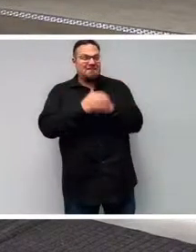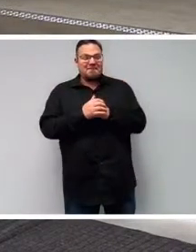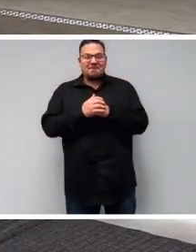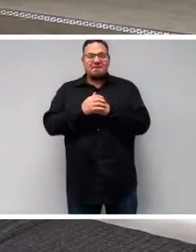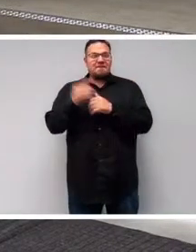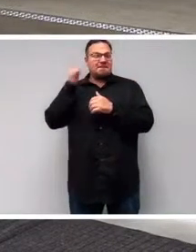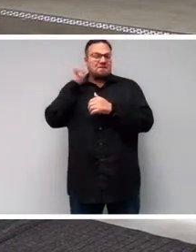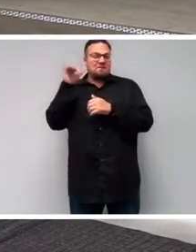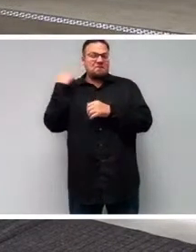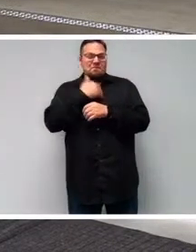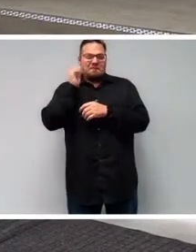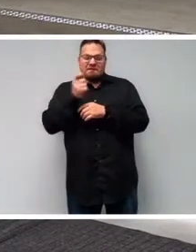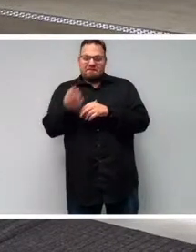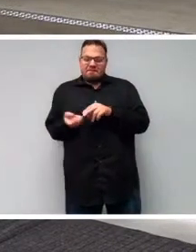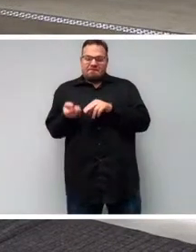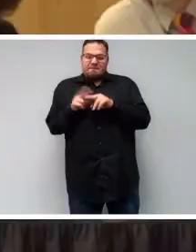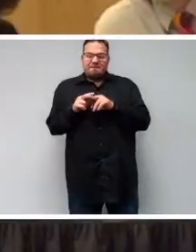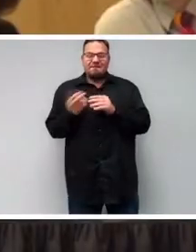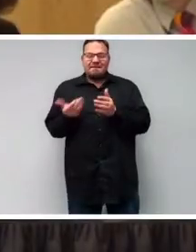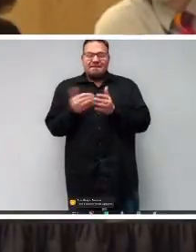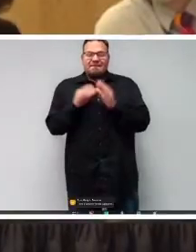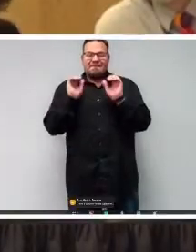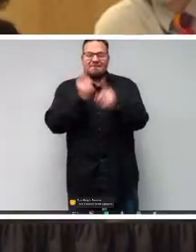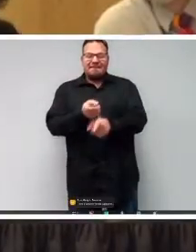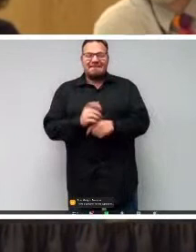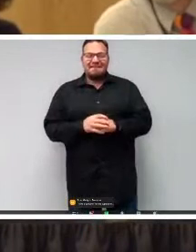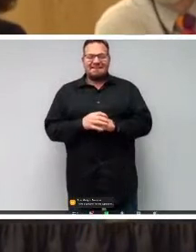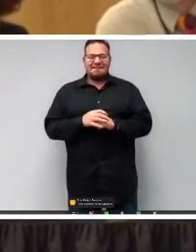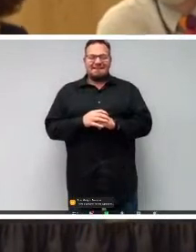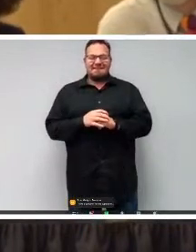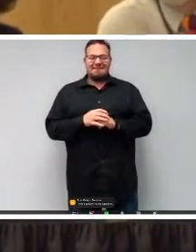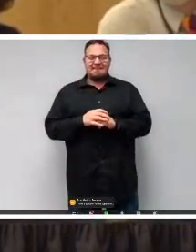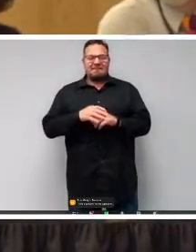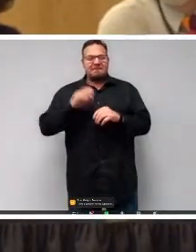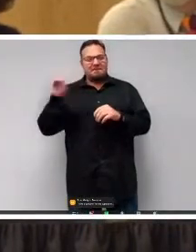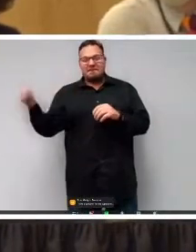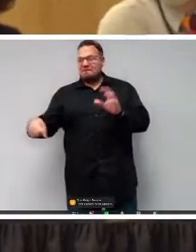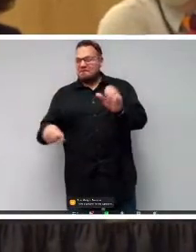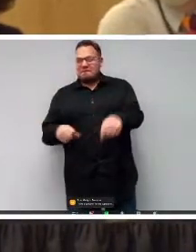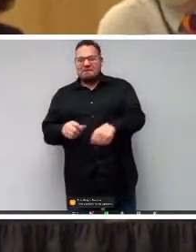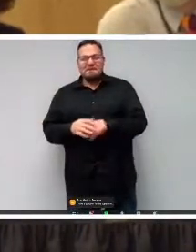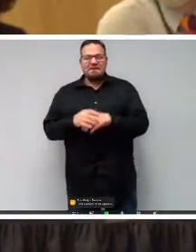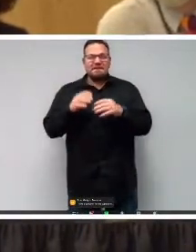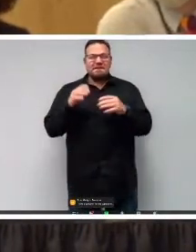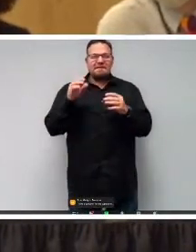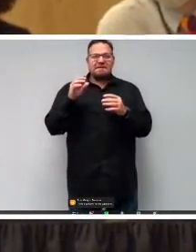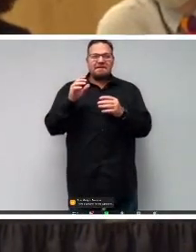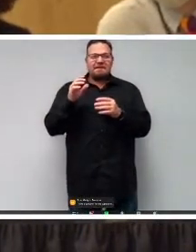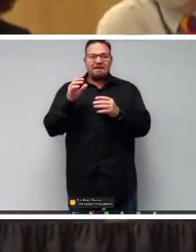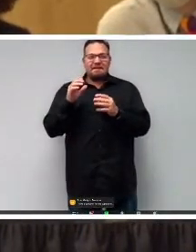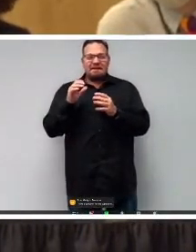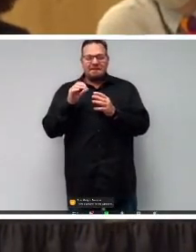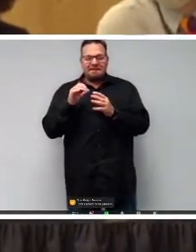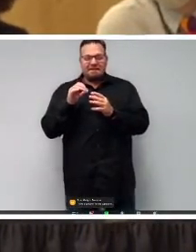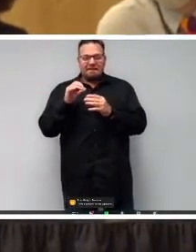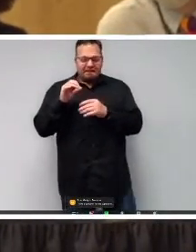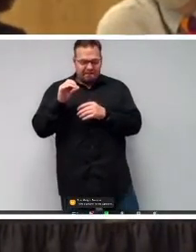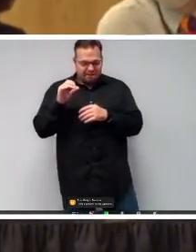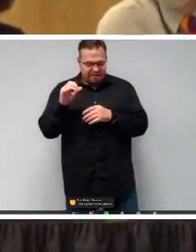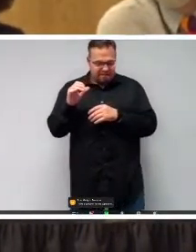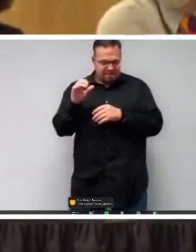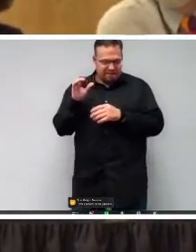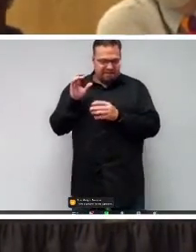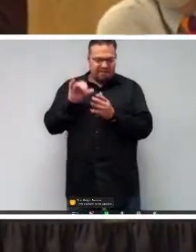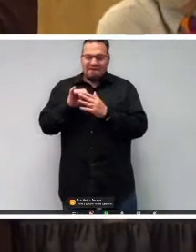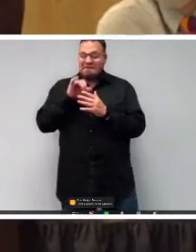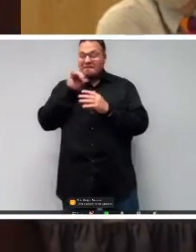need to build up, right? Yeah. We've got to figure out a way to add some more square footage. Because the site is 8 acres, and it's not growing any bigger.